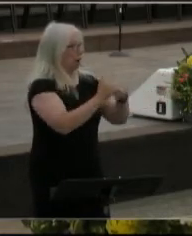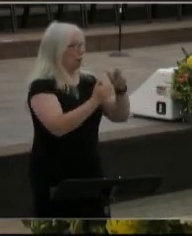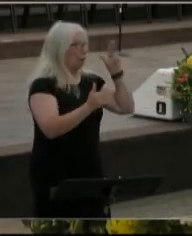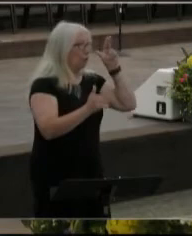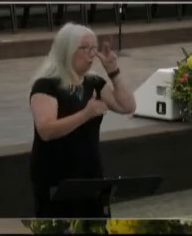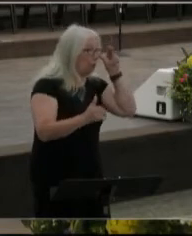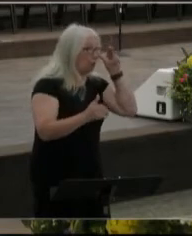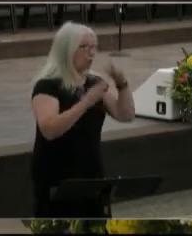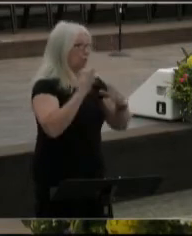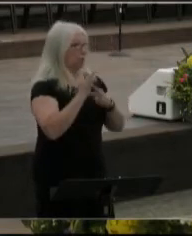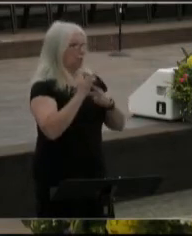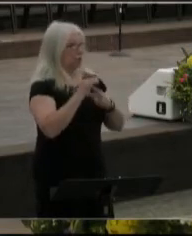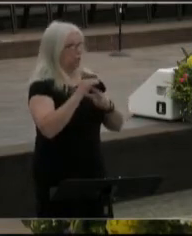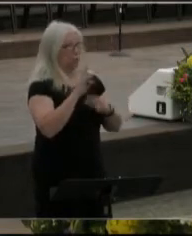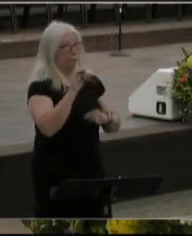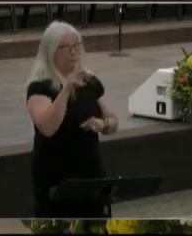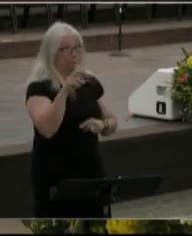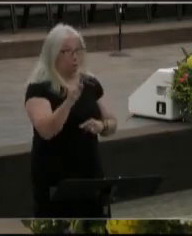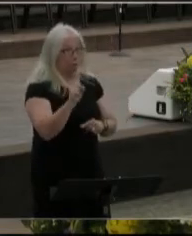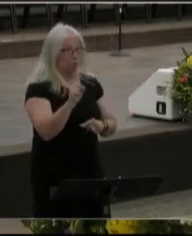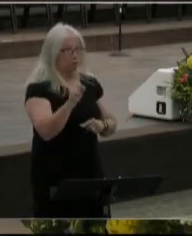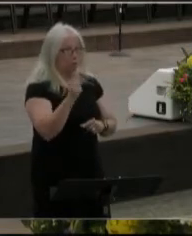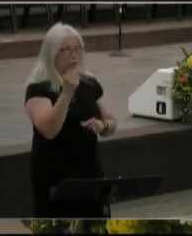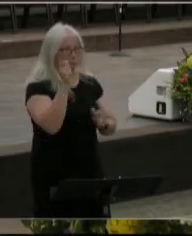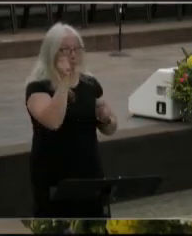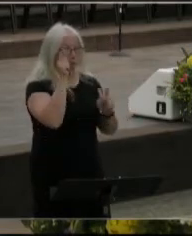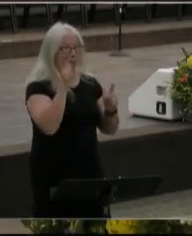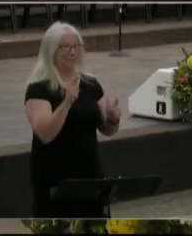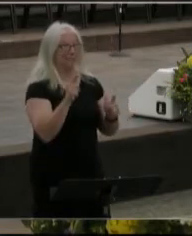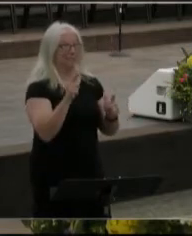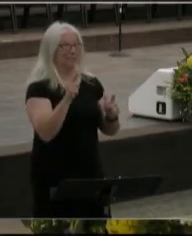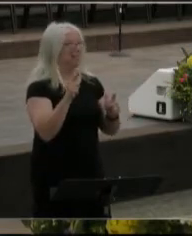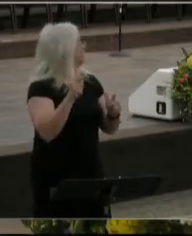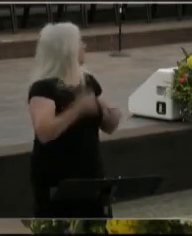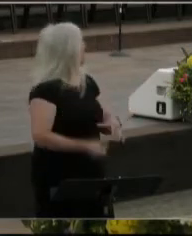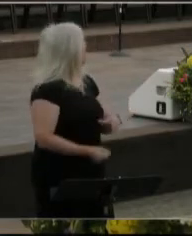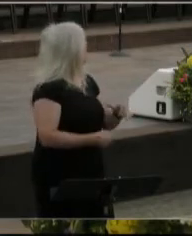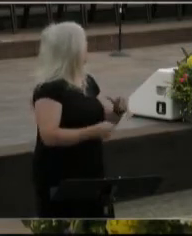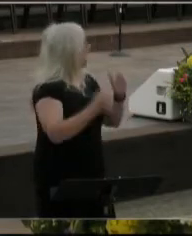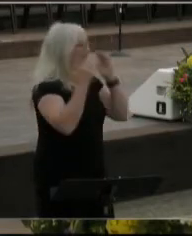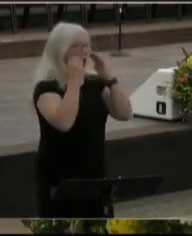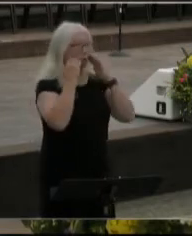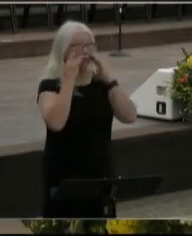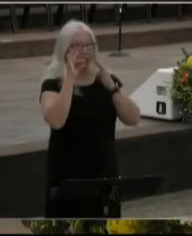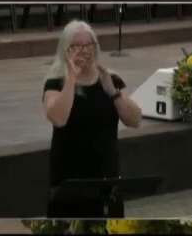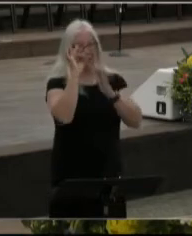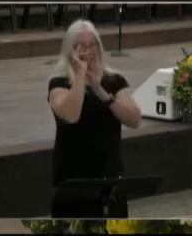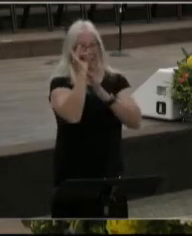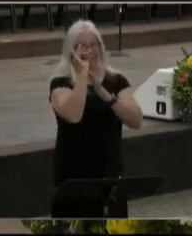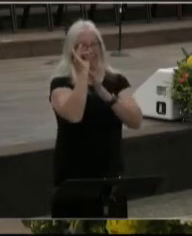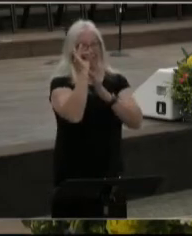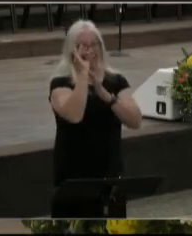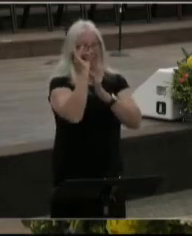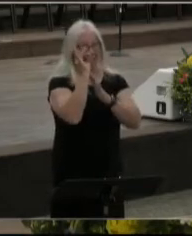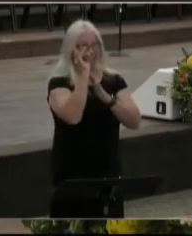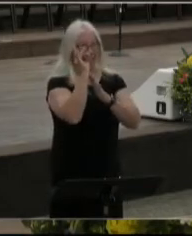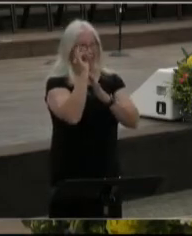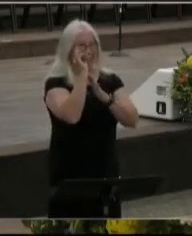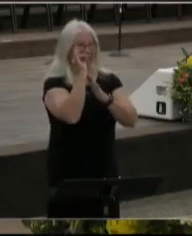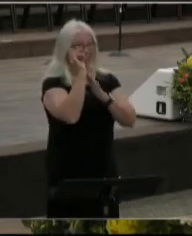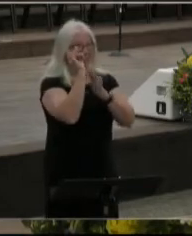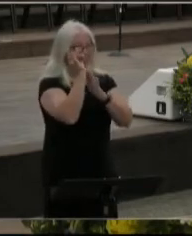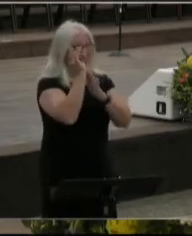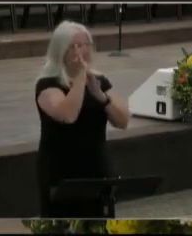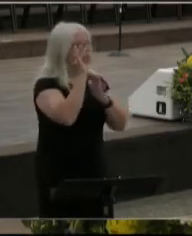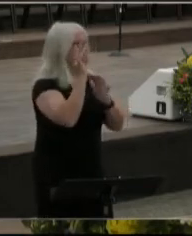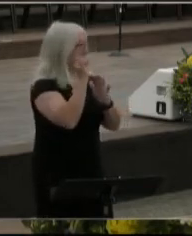horse, especially those bulls. Oh, my word, it's just amazing. And they're doing that. In my head, I know it's like 8 seconds, right? And I'm like, you know, I think if you